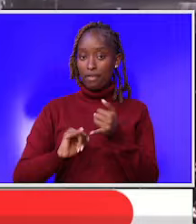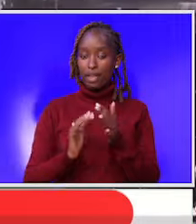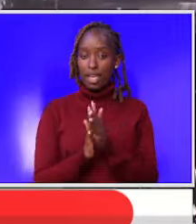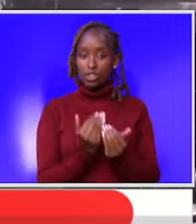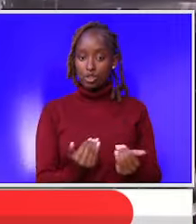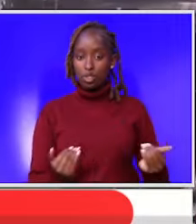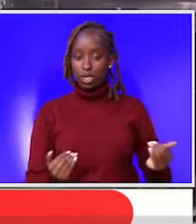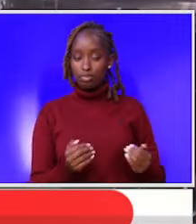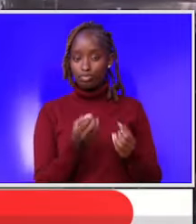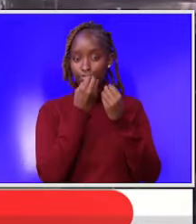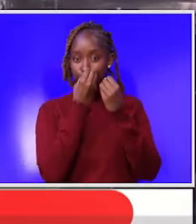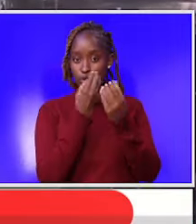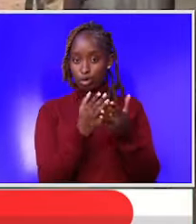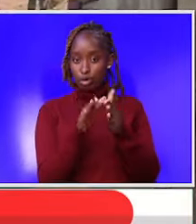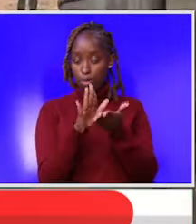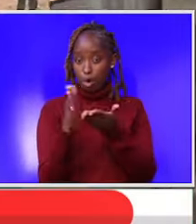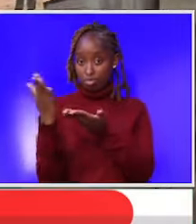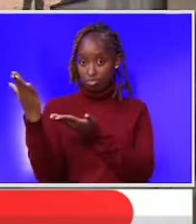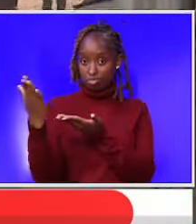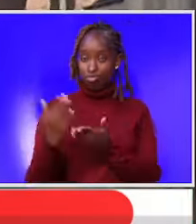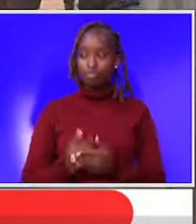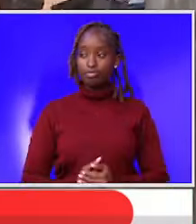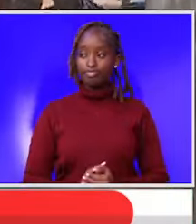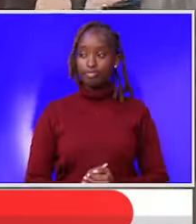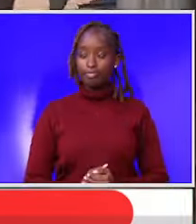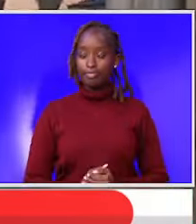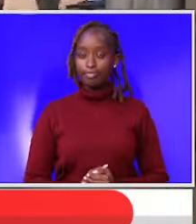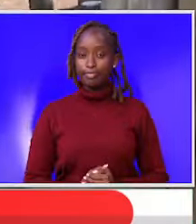Chichi Josephine now tells us.